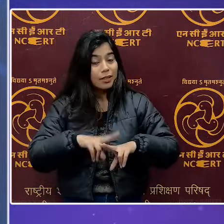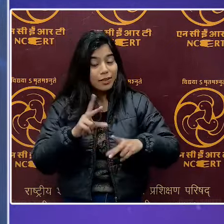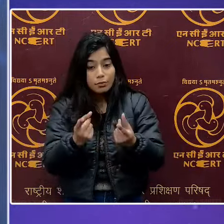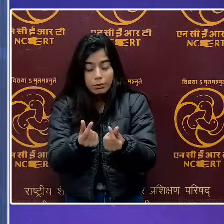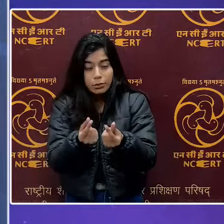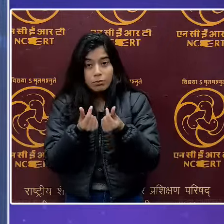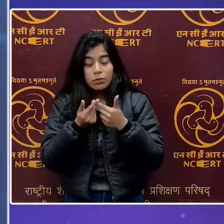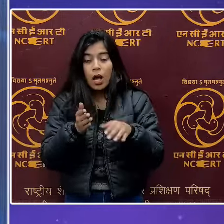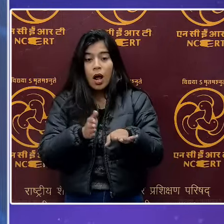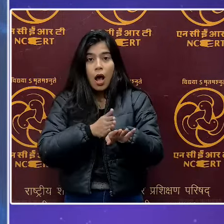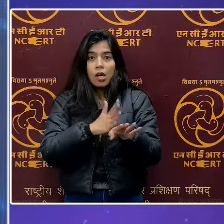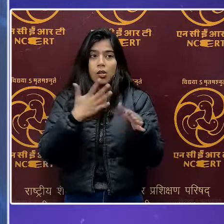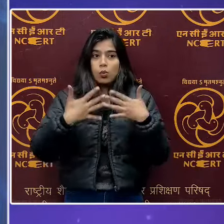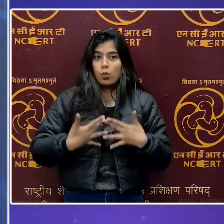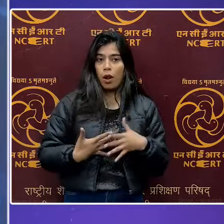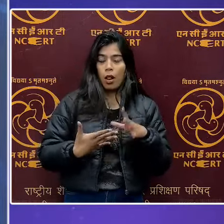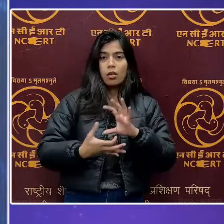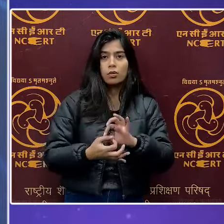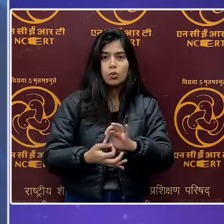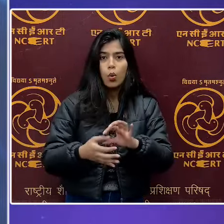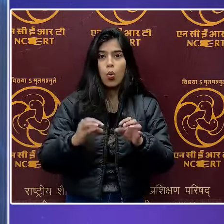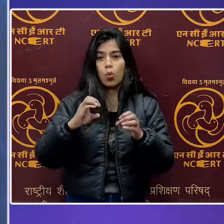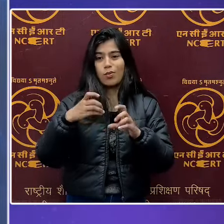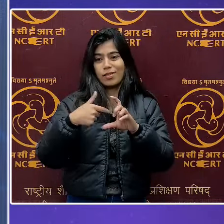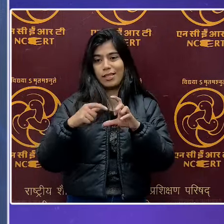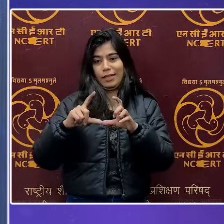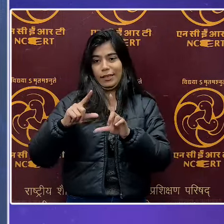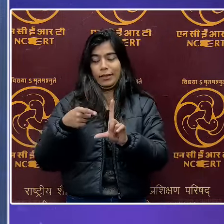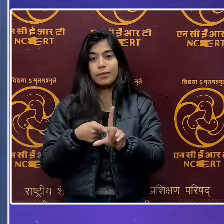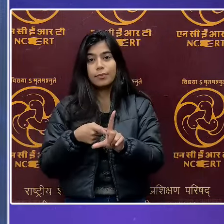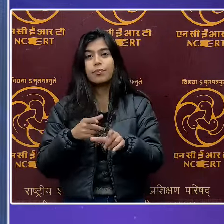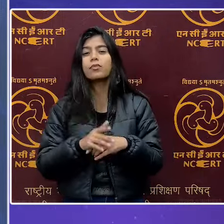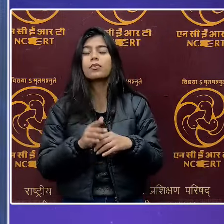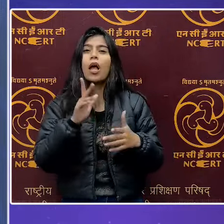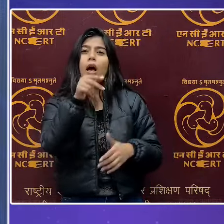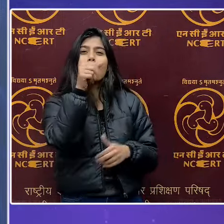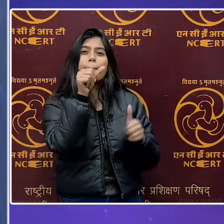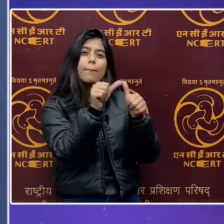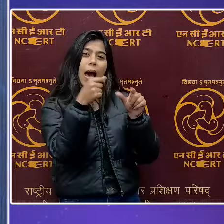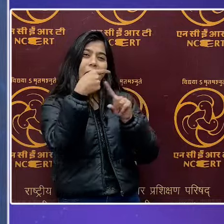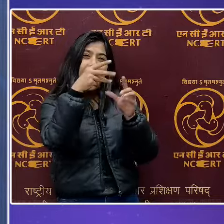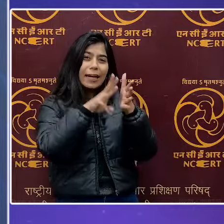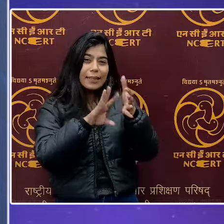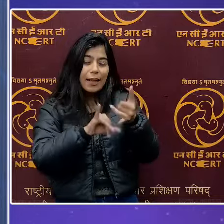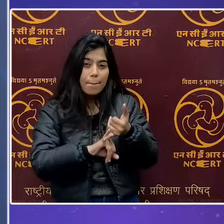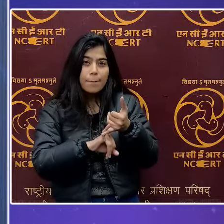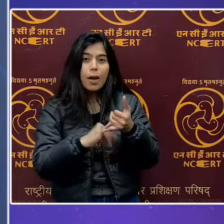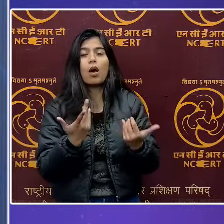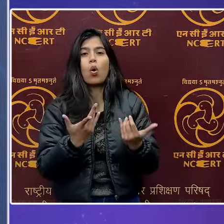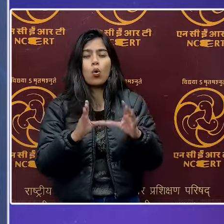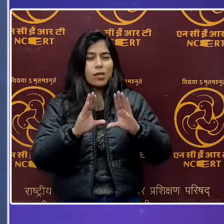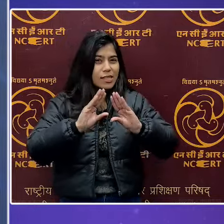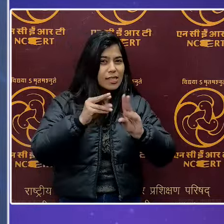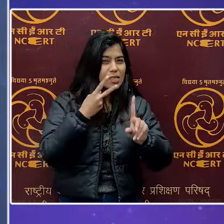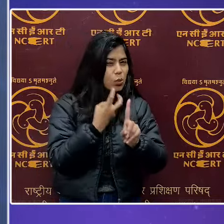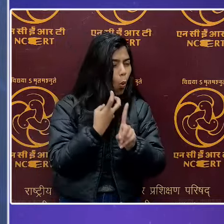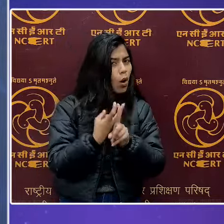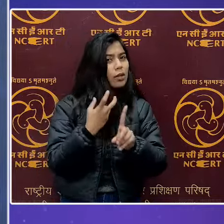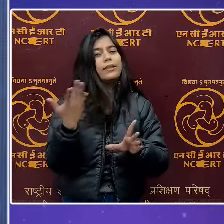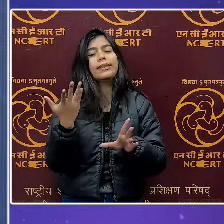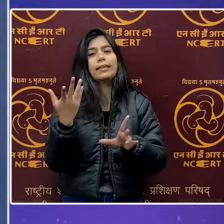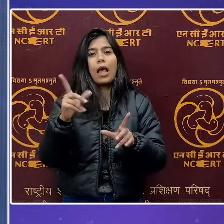as an oscillatory motion. Now the motion of the atoms in a solid or in a liquid or in a gas, that